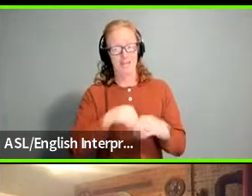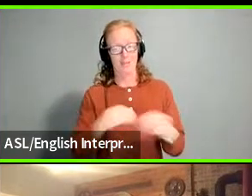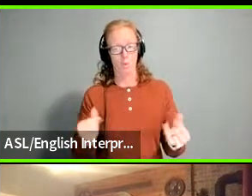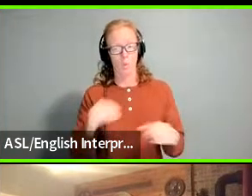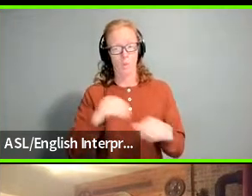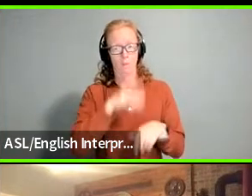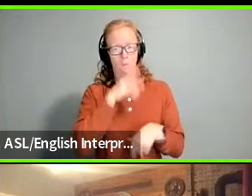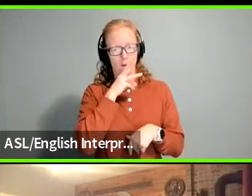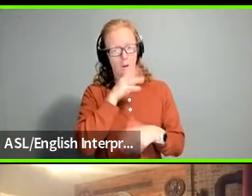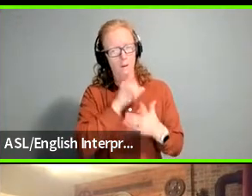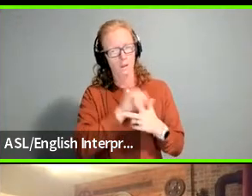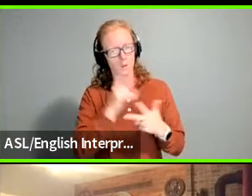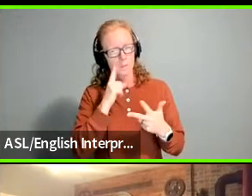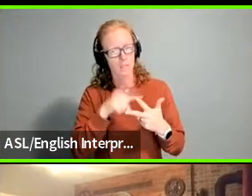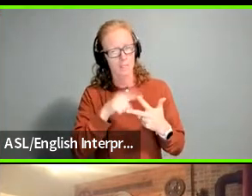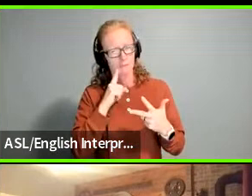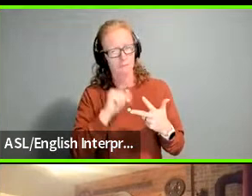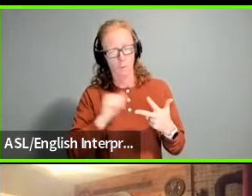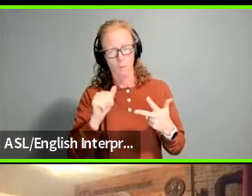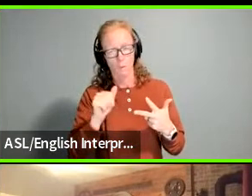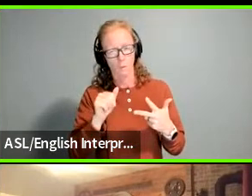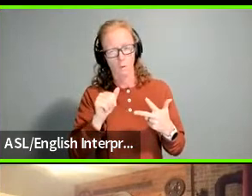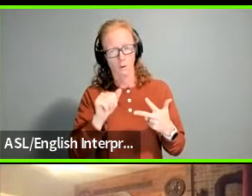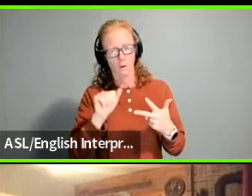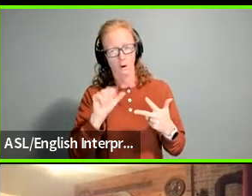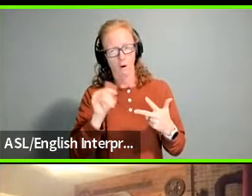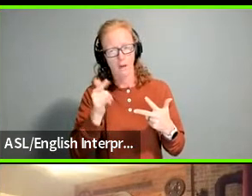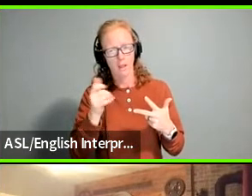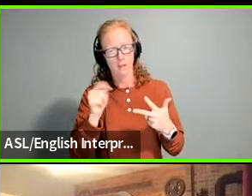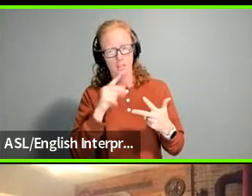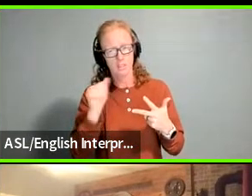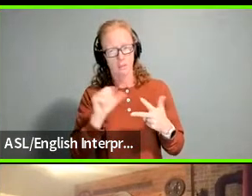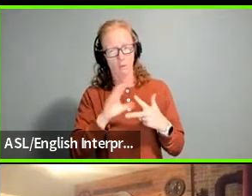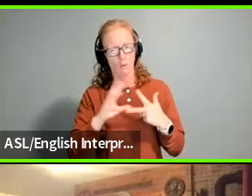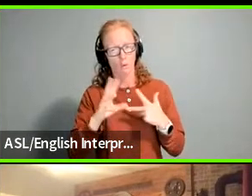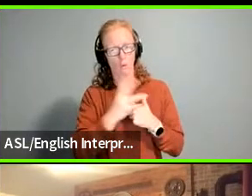it's for archaeologists and cultural resources team.